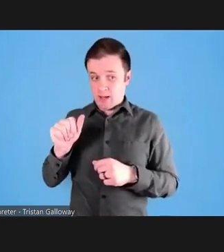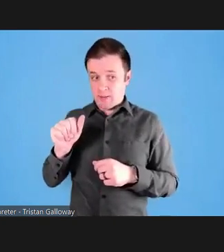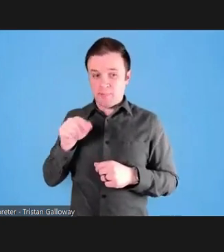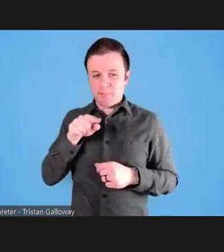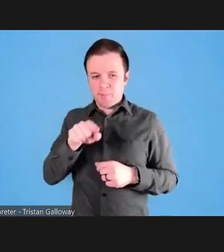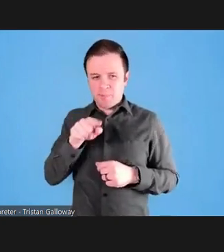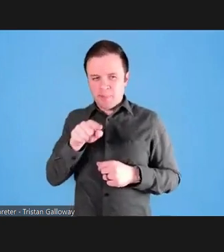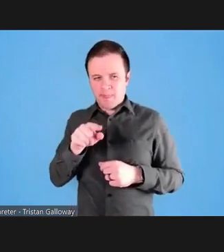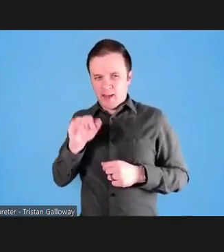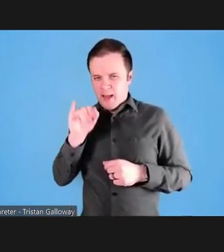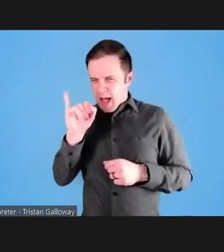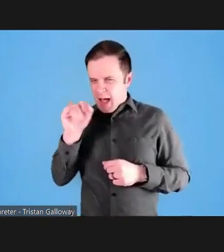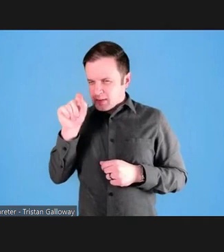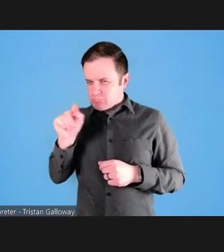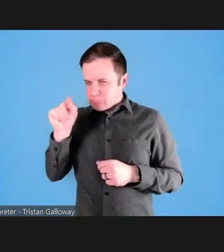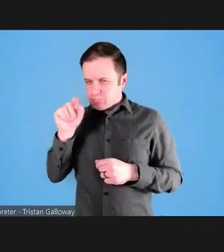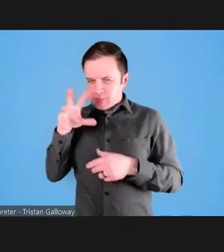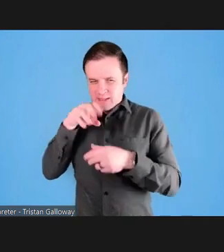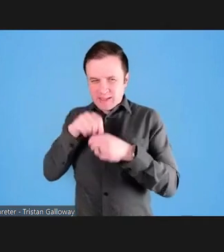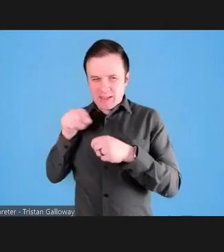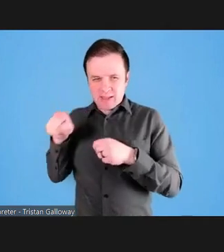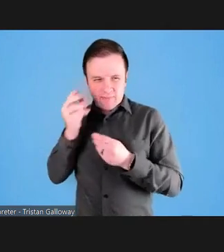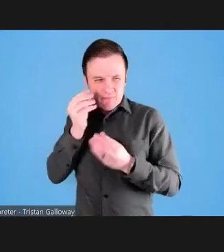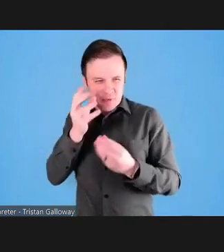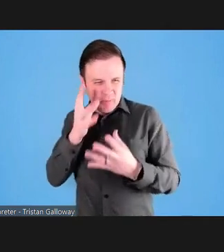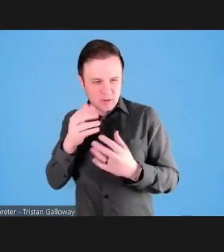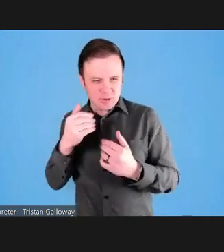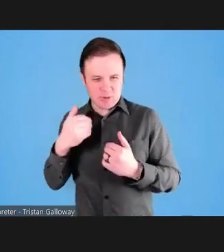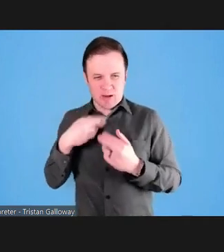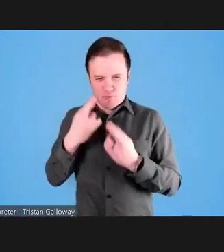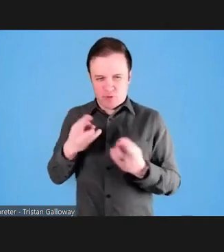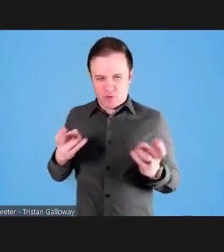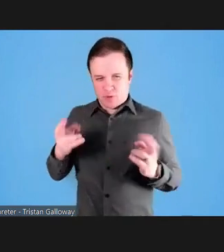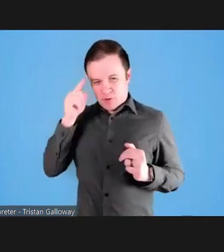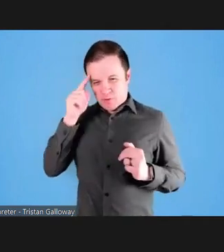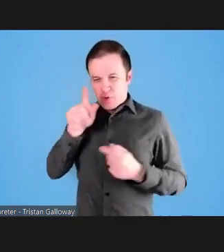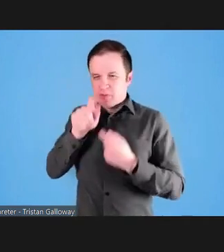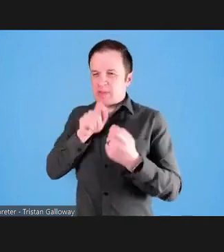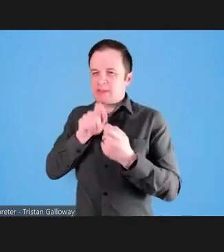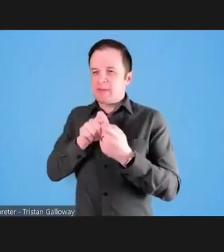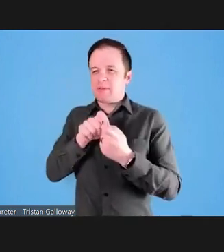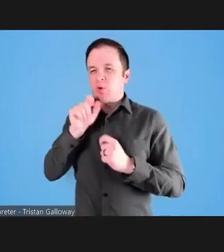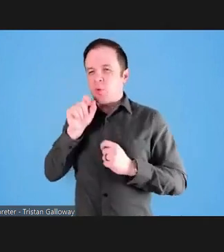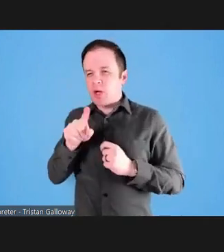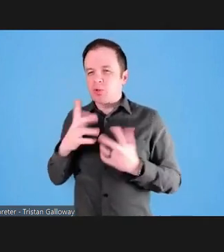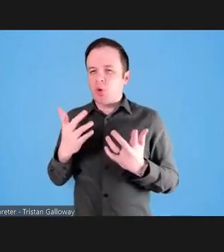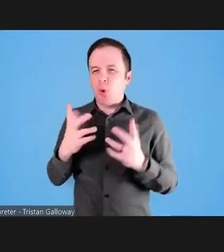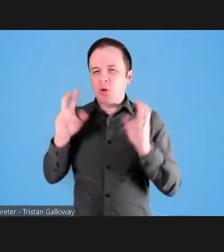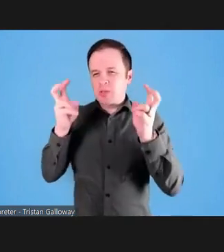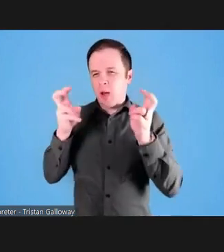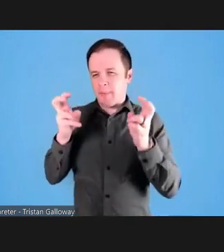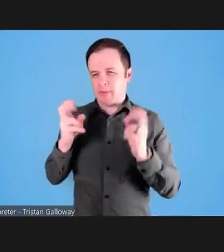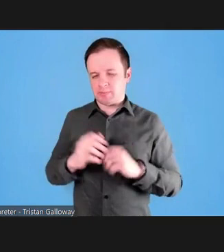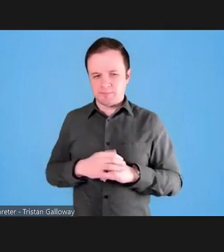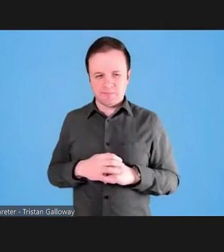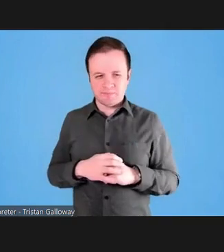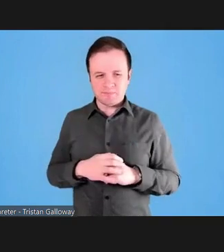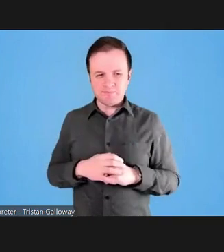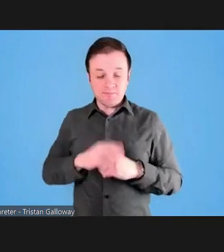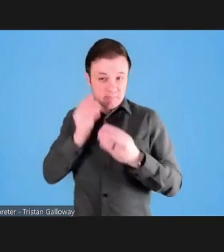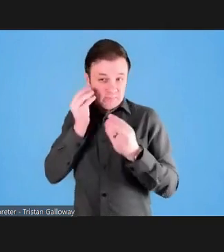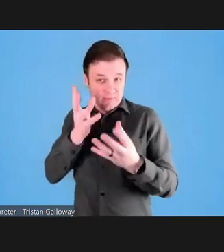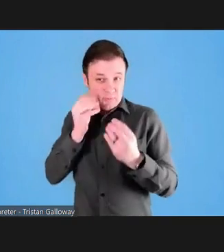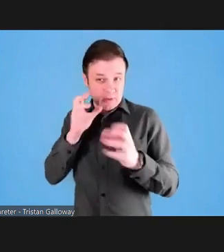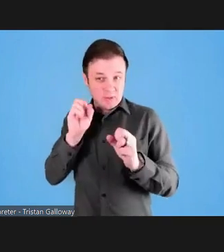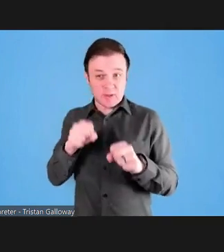that have been populated with information and resources for the specific question or topic area. This information